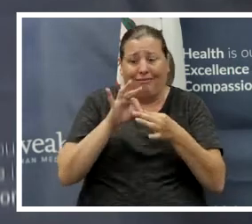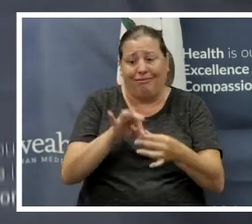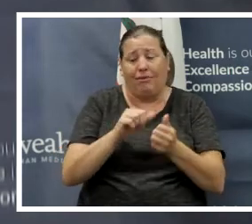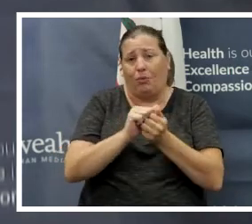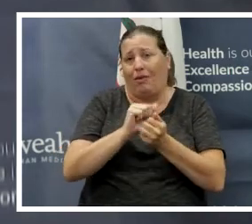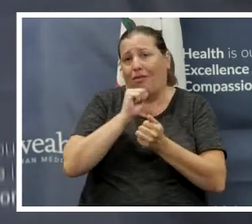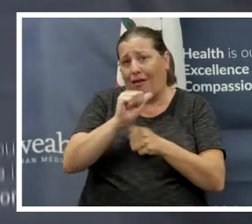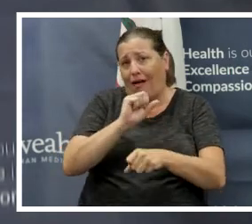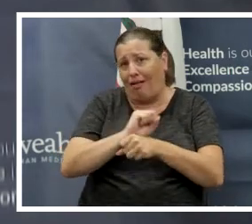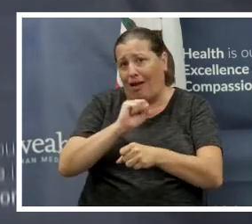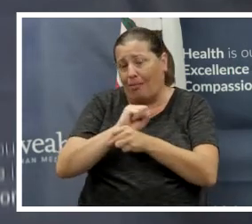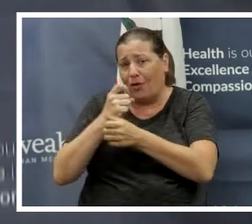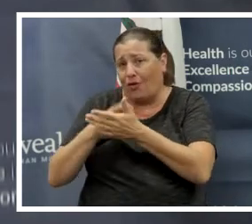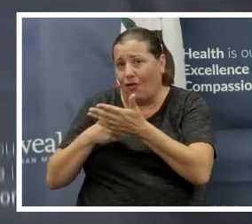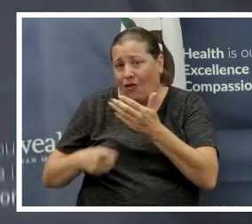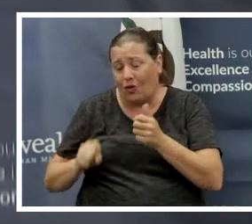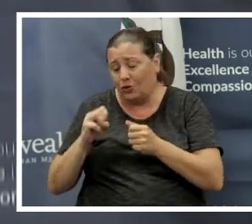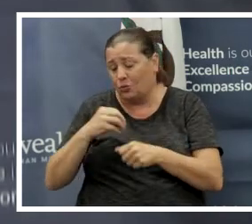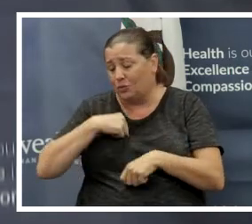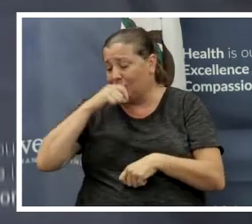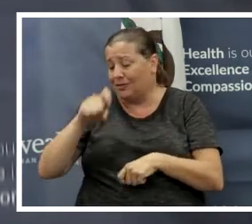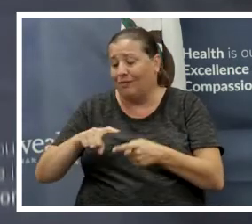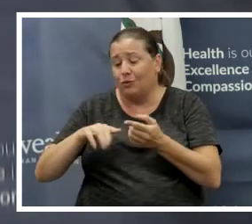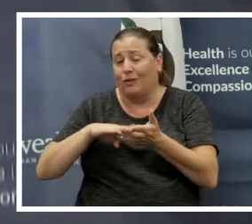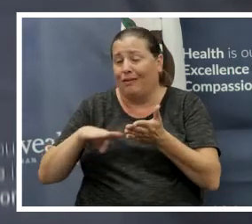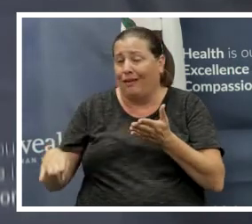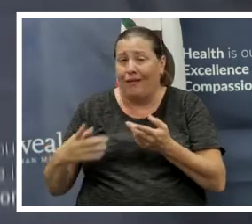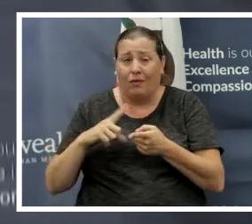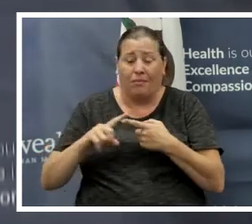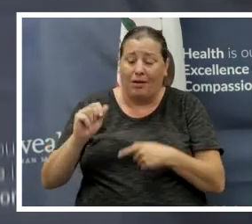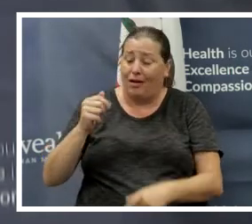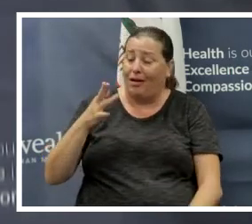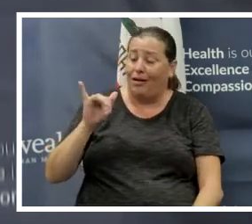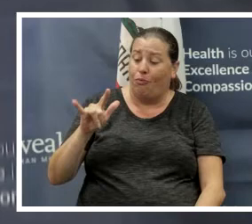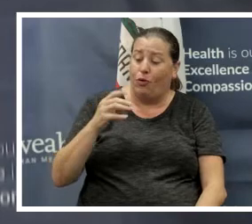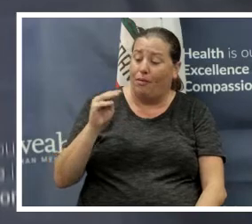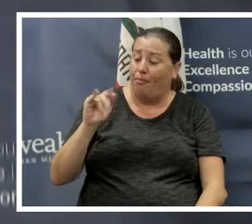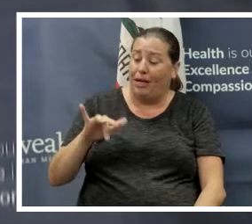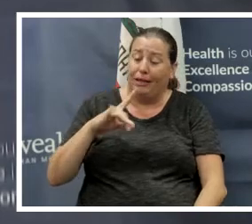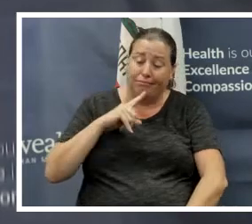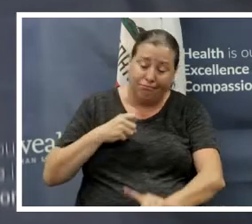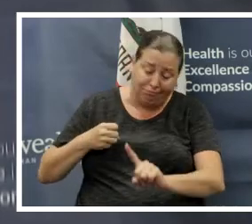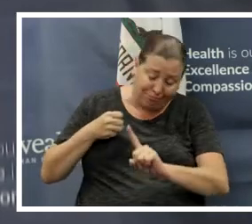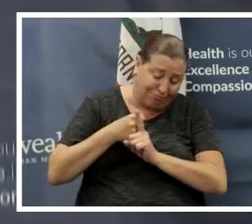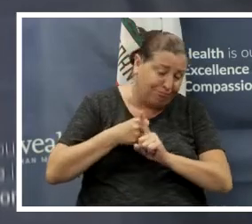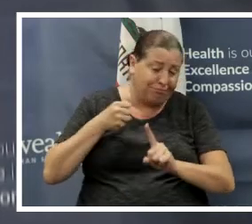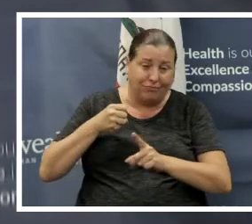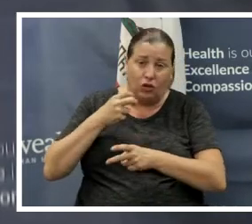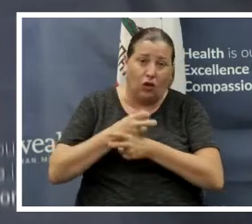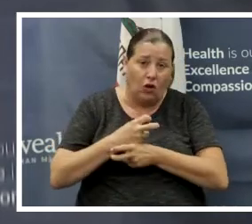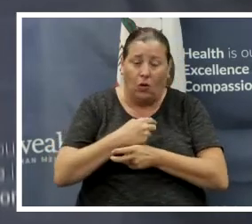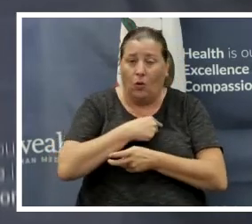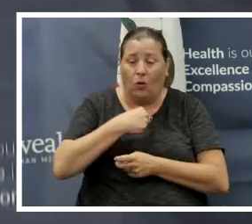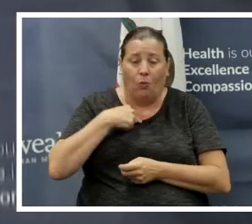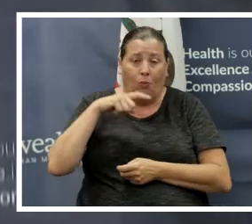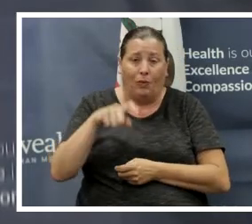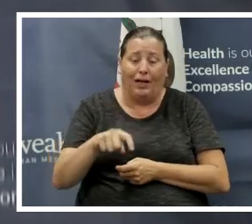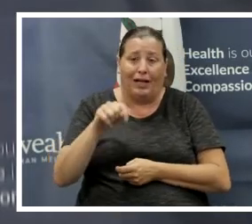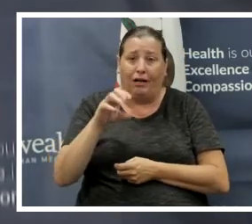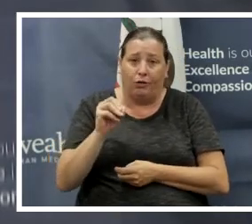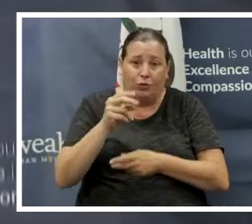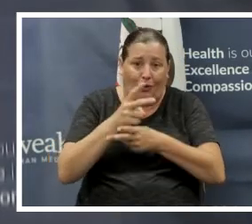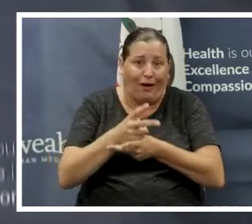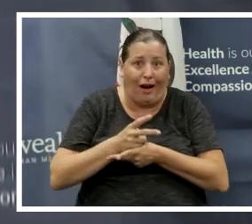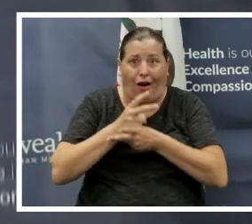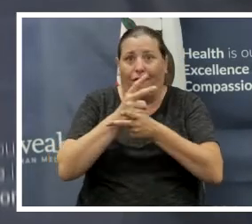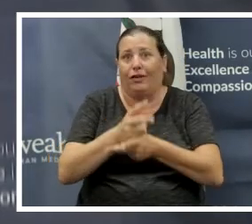off anybody. But April, May, we were hit just so hard that we had to carefully go